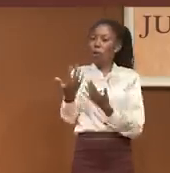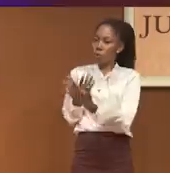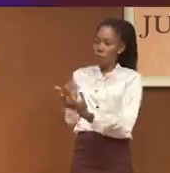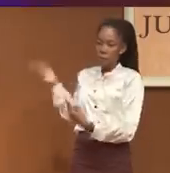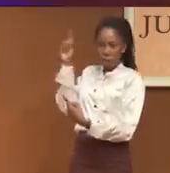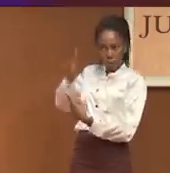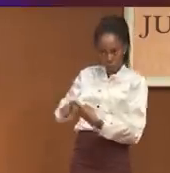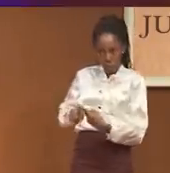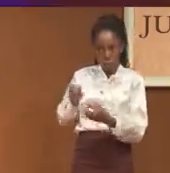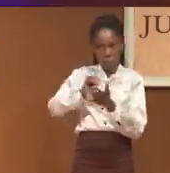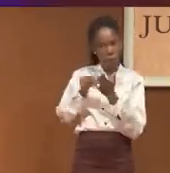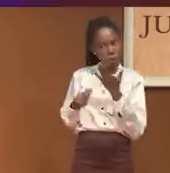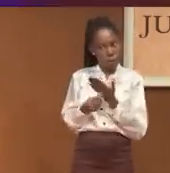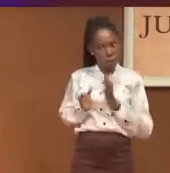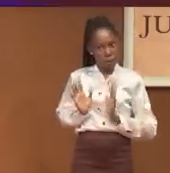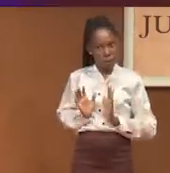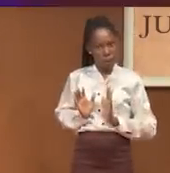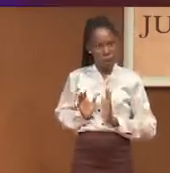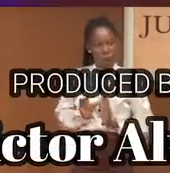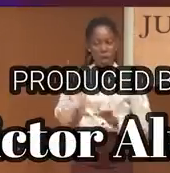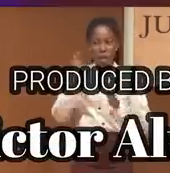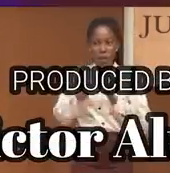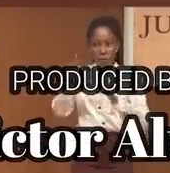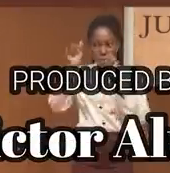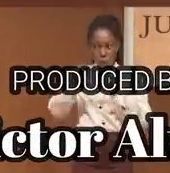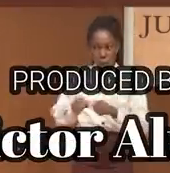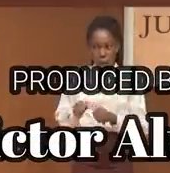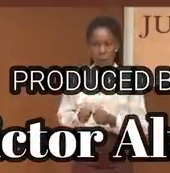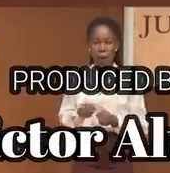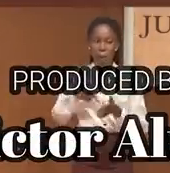sell. Do you understand? Yes, sir. If you can offset